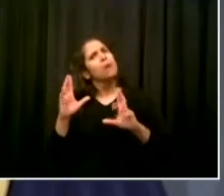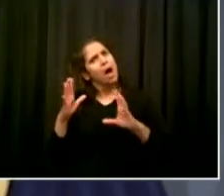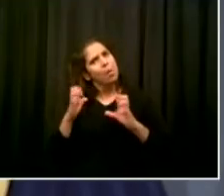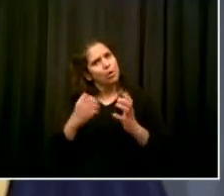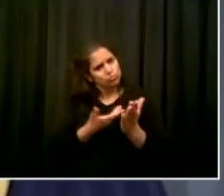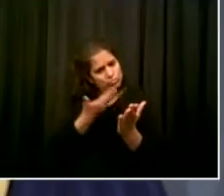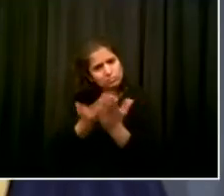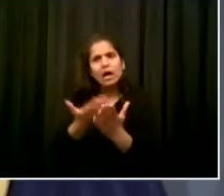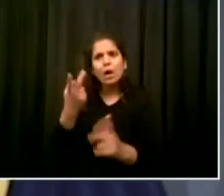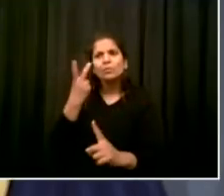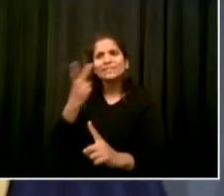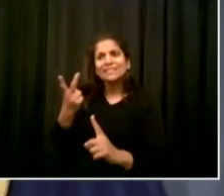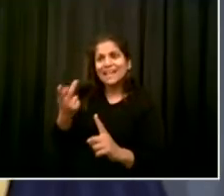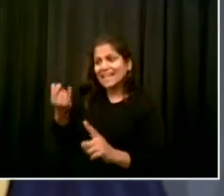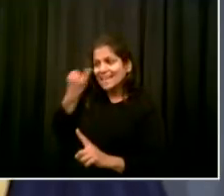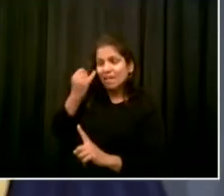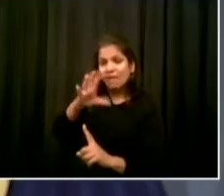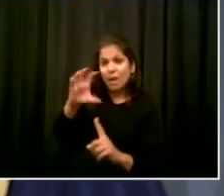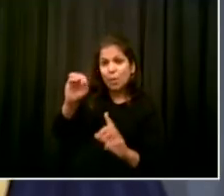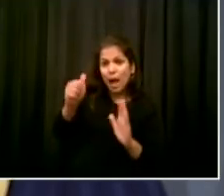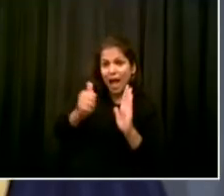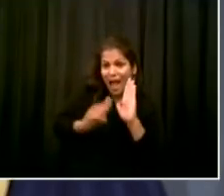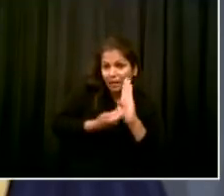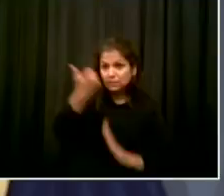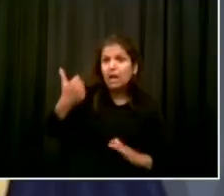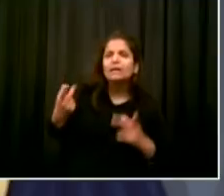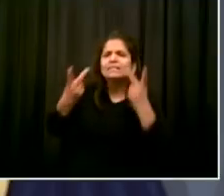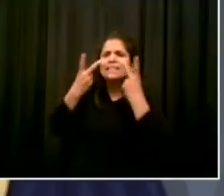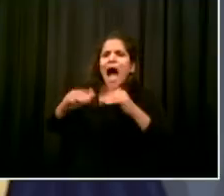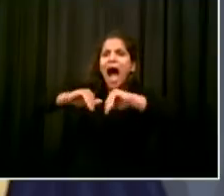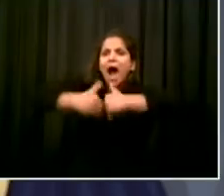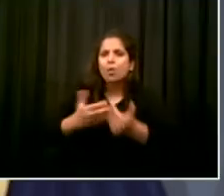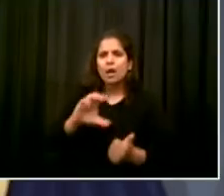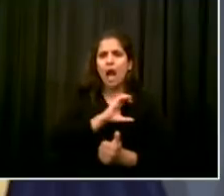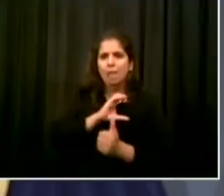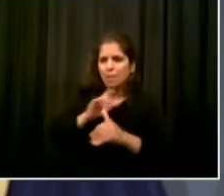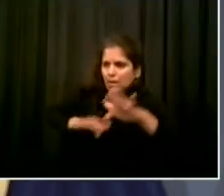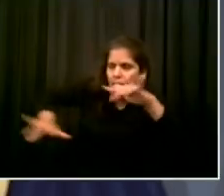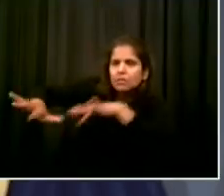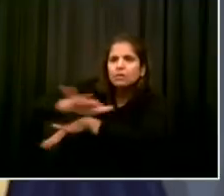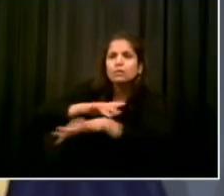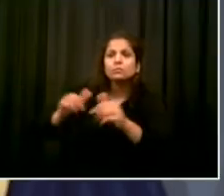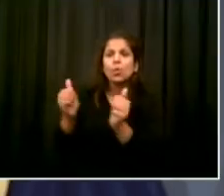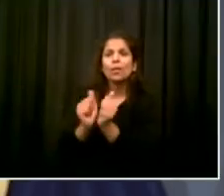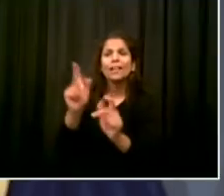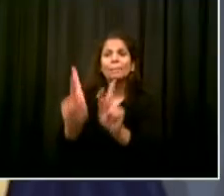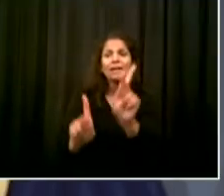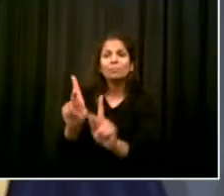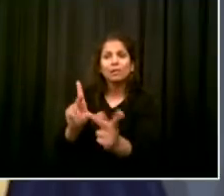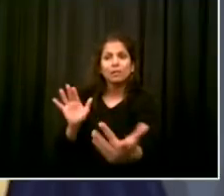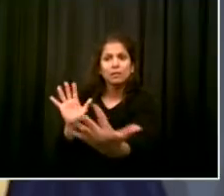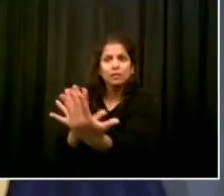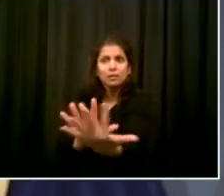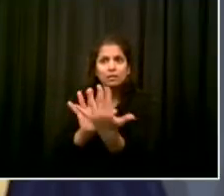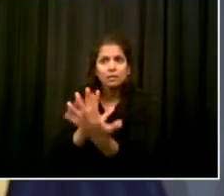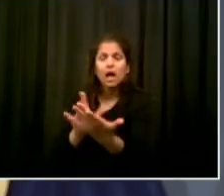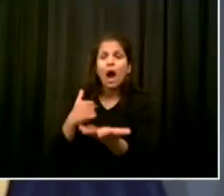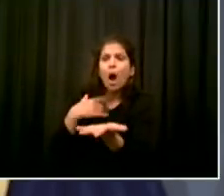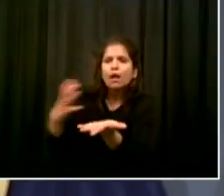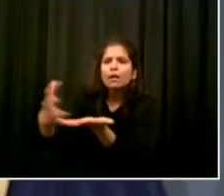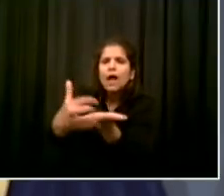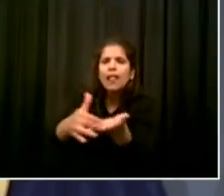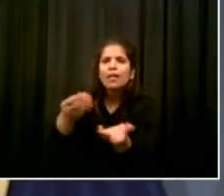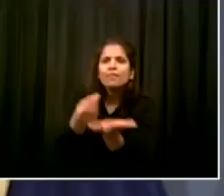say on that in the next few days. But no, people judge, you know, again, I think there are folks who look at the world